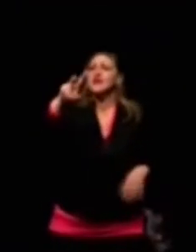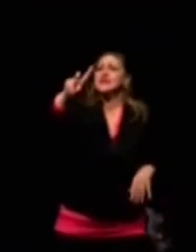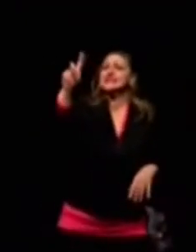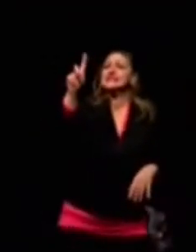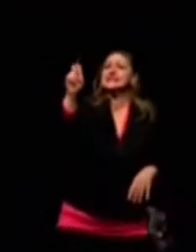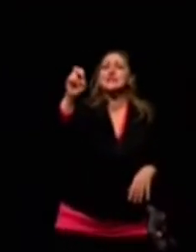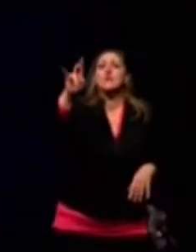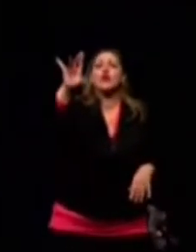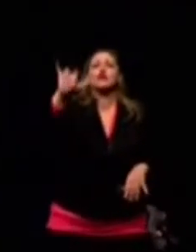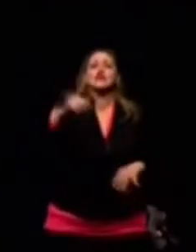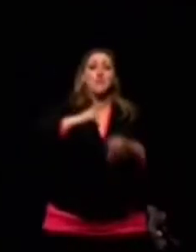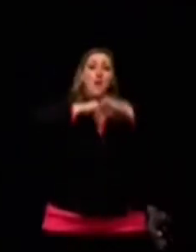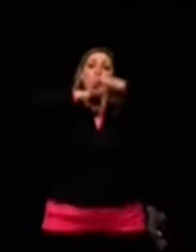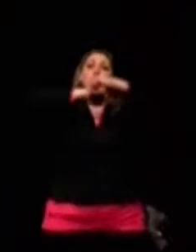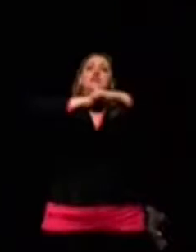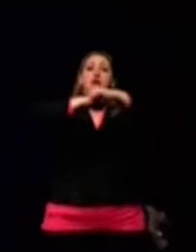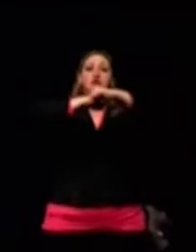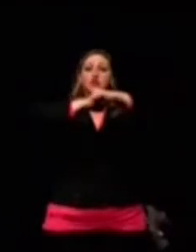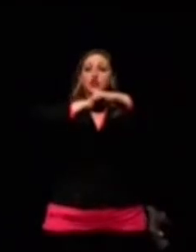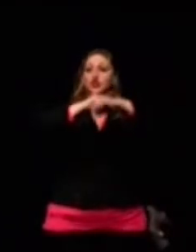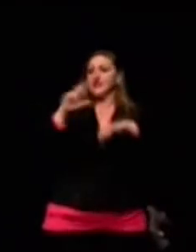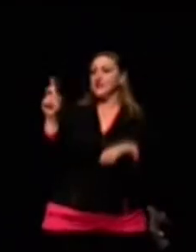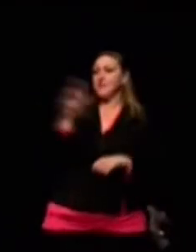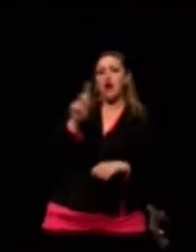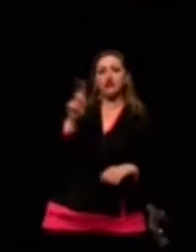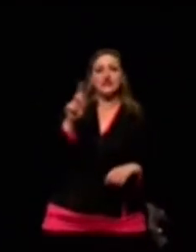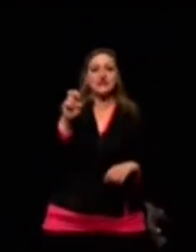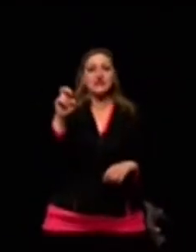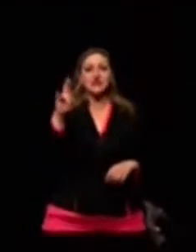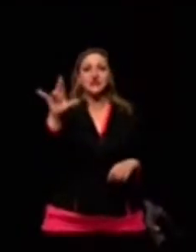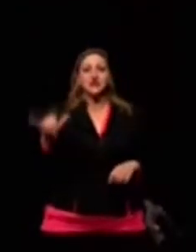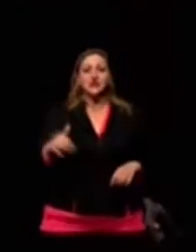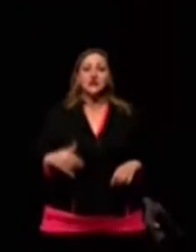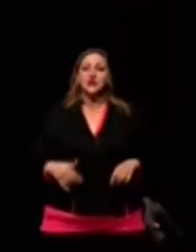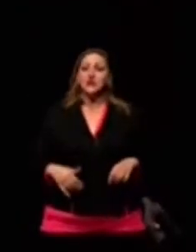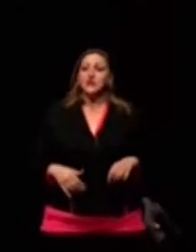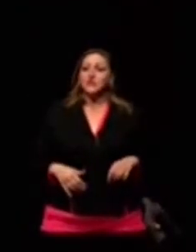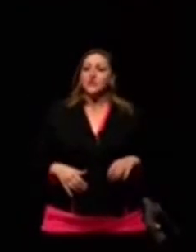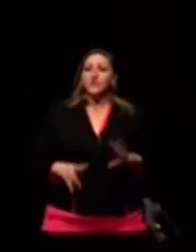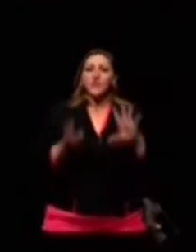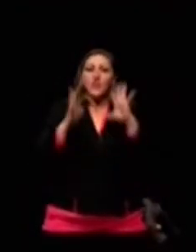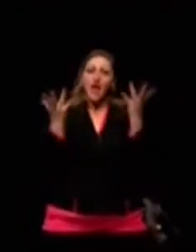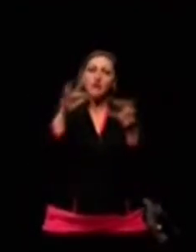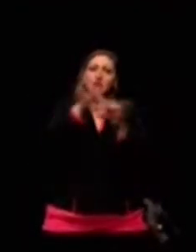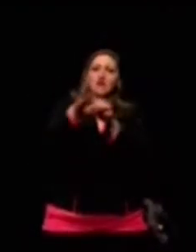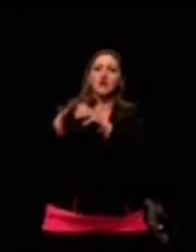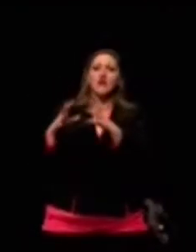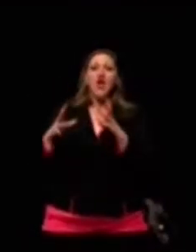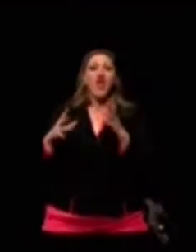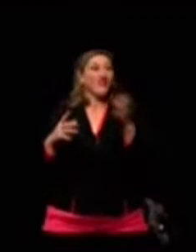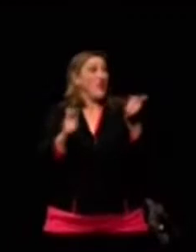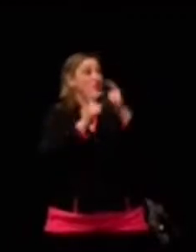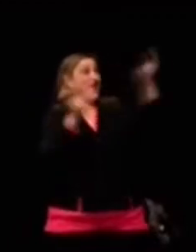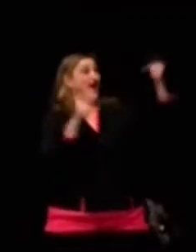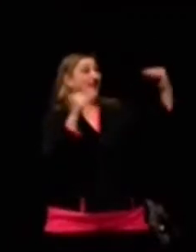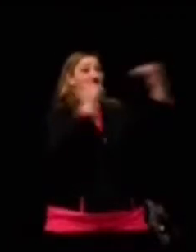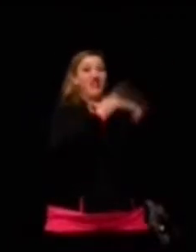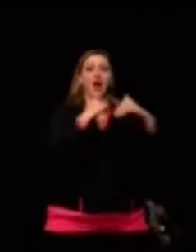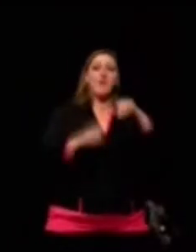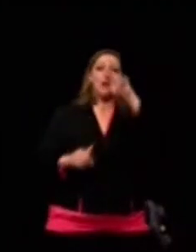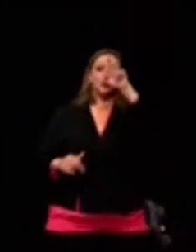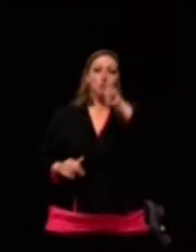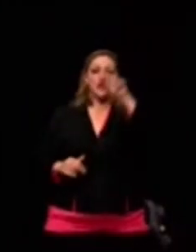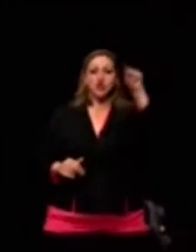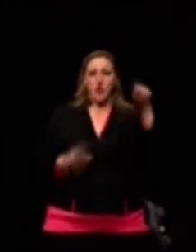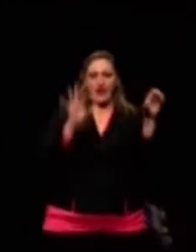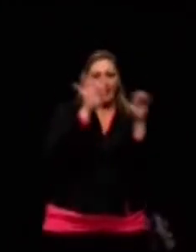but a protector of democracy. And we must reject the big lie about the